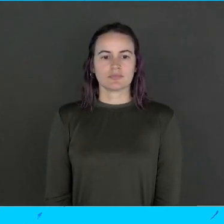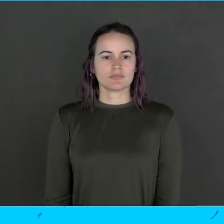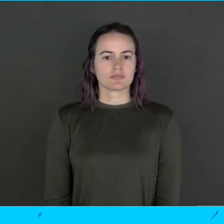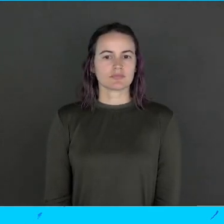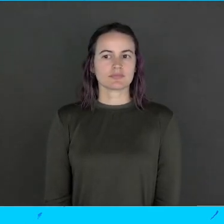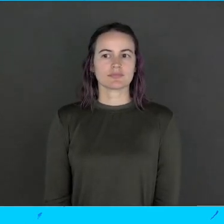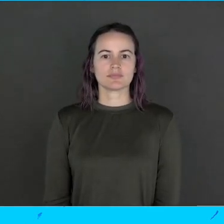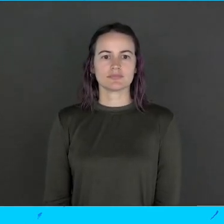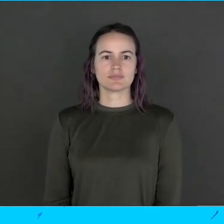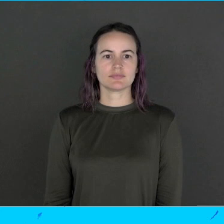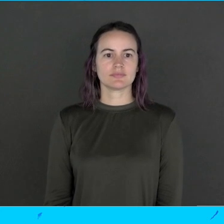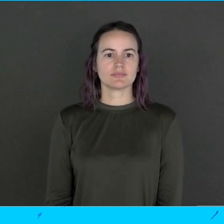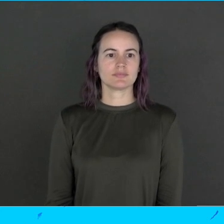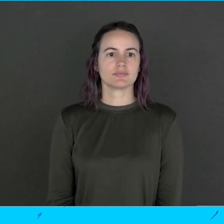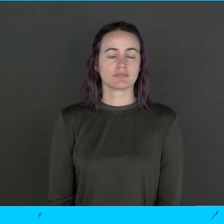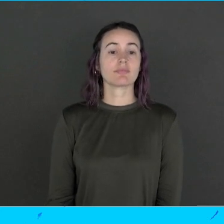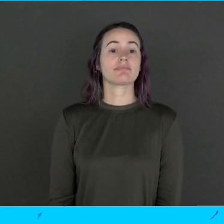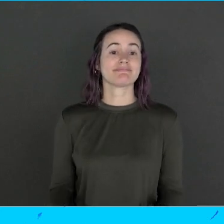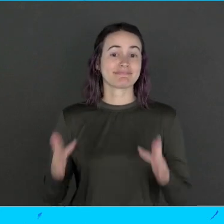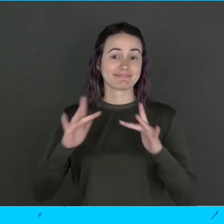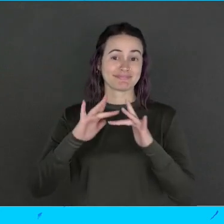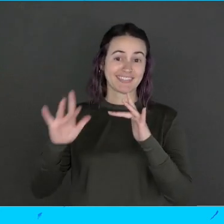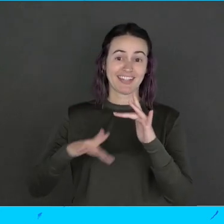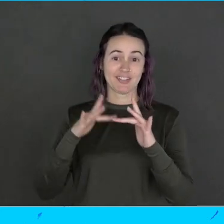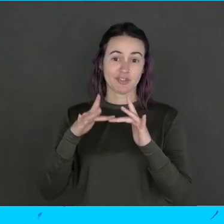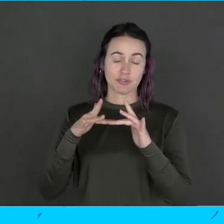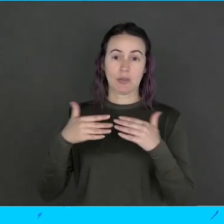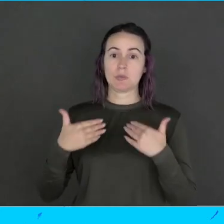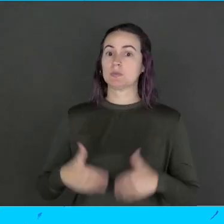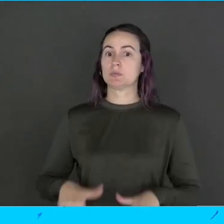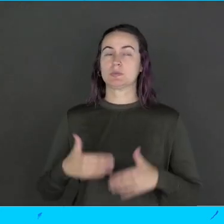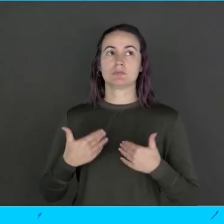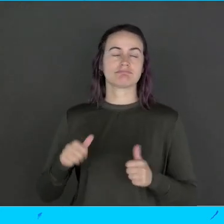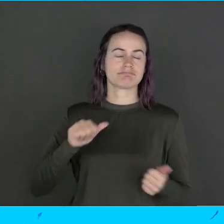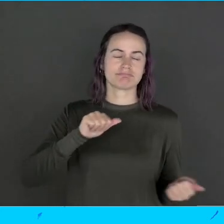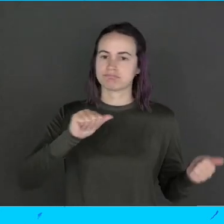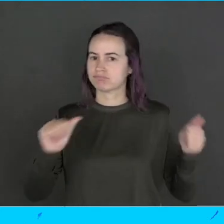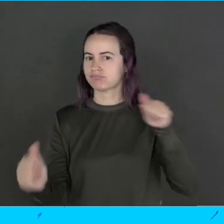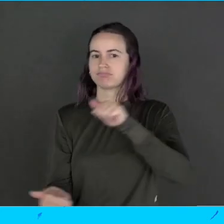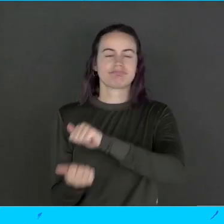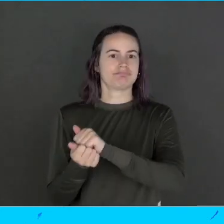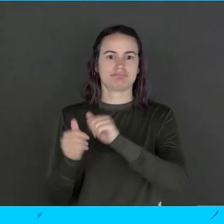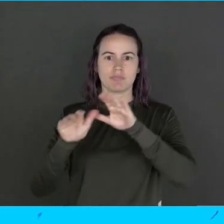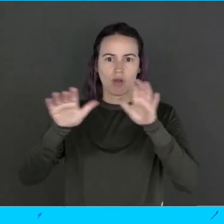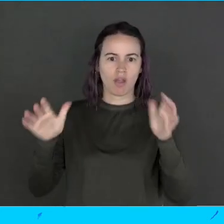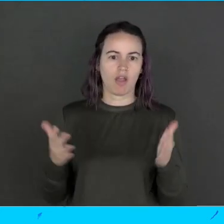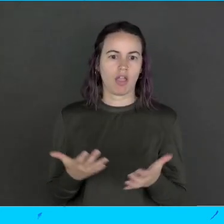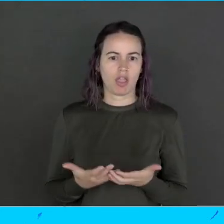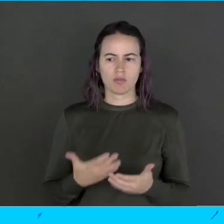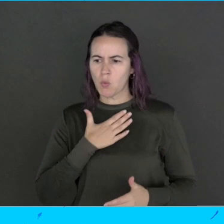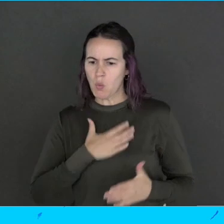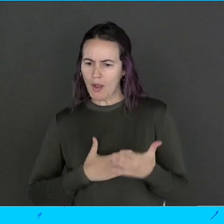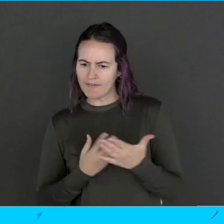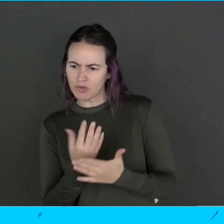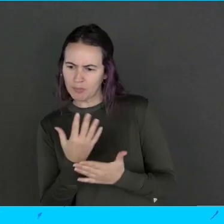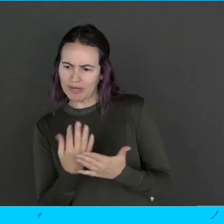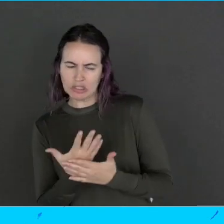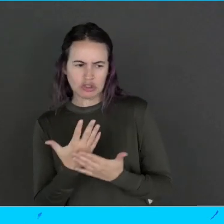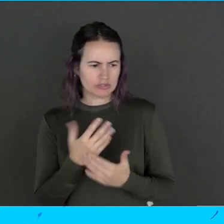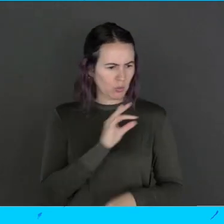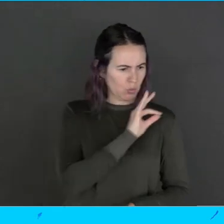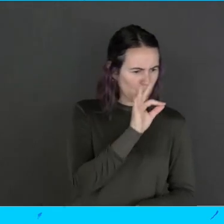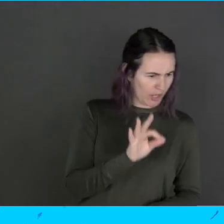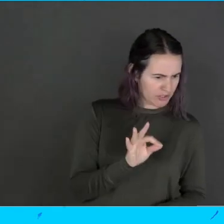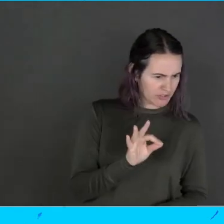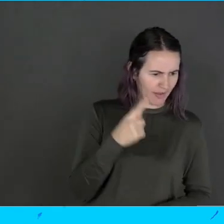The internet is the invention of our lifetime. It's the thing we turn to for the answers to almost anything.